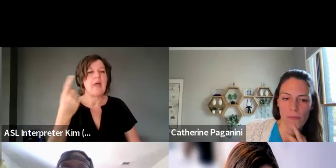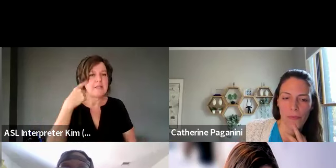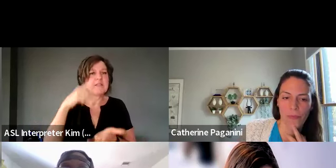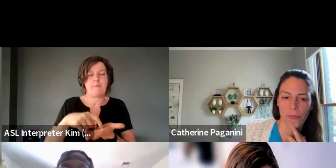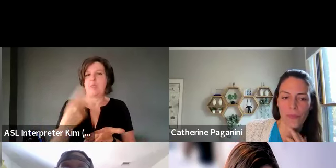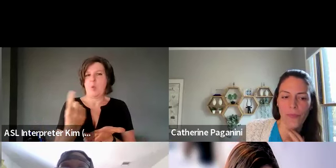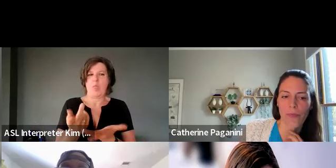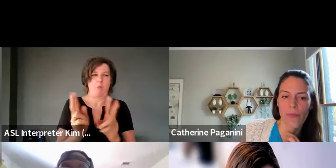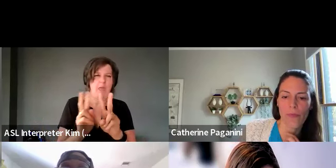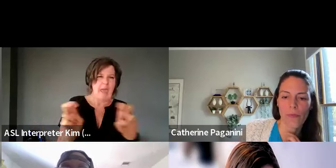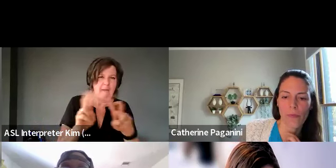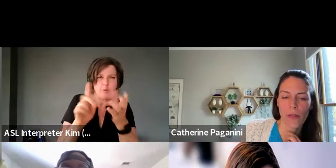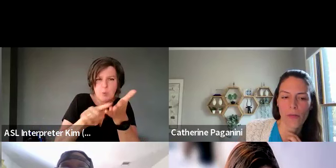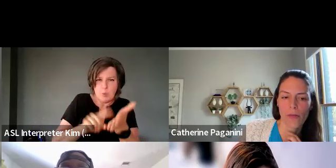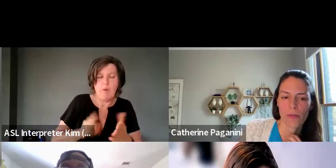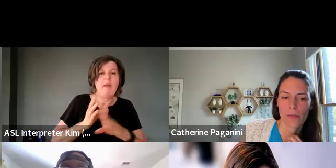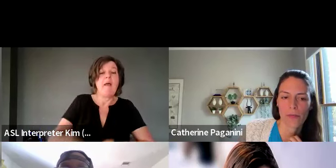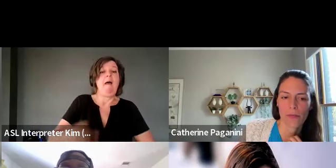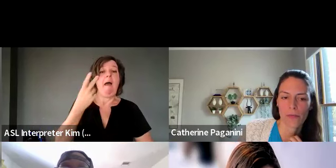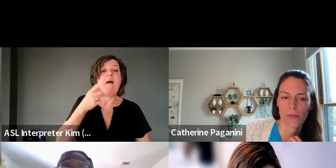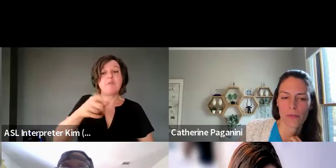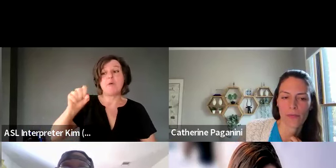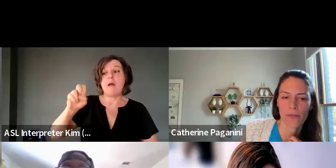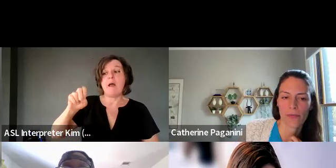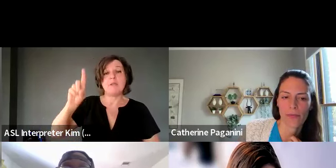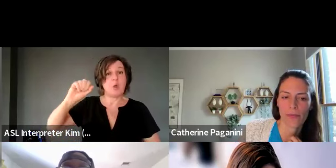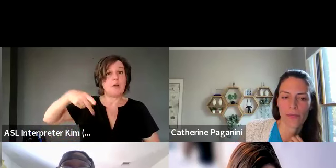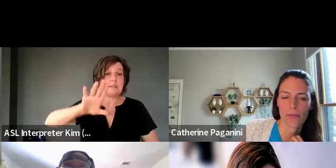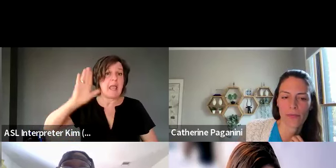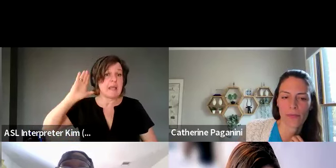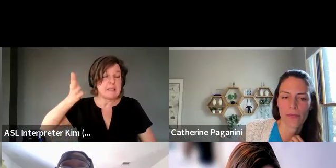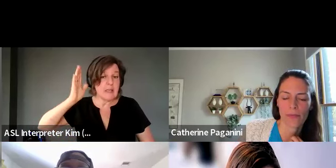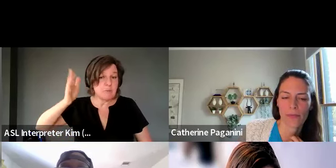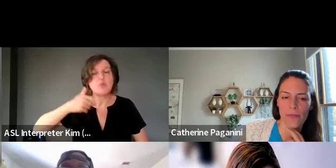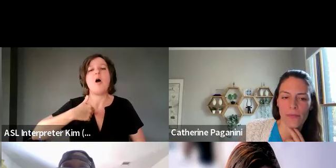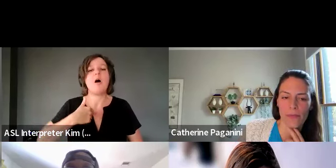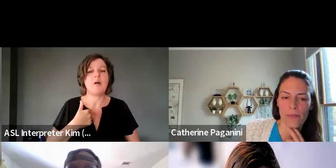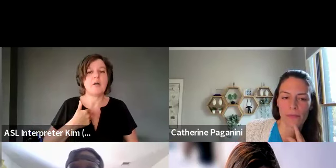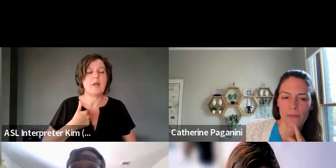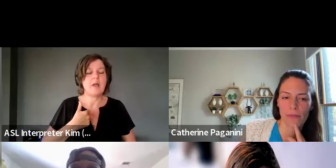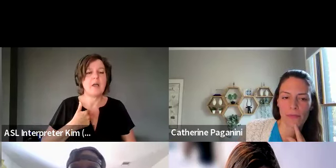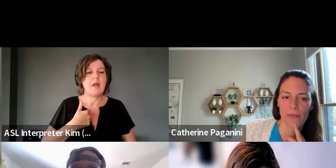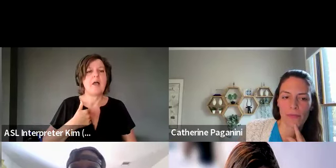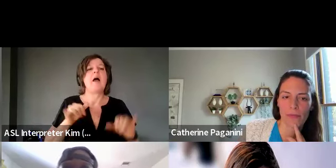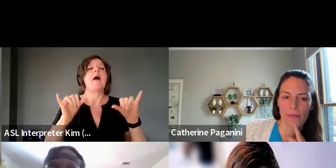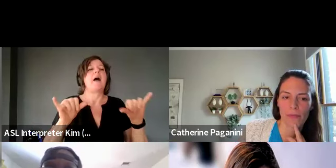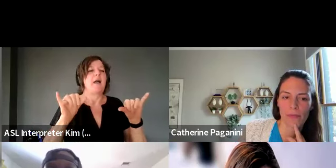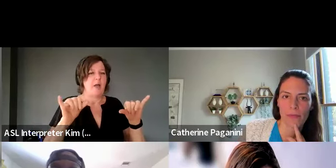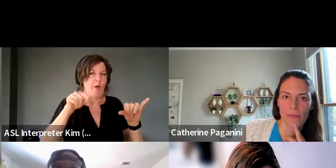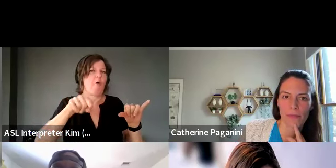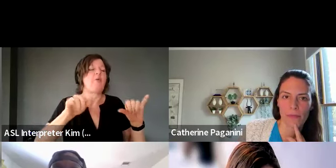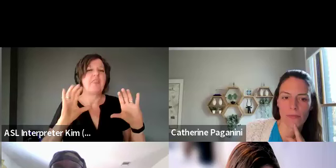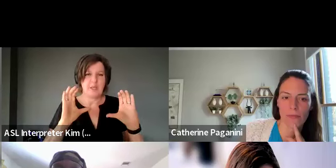be looked at. And after I saw Sandeep's talk, I came across, okay, this is a group